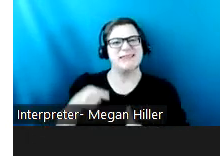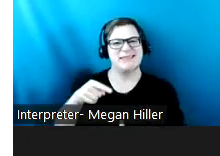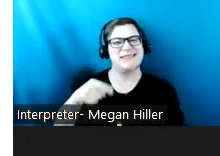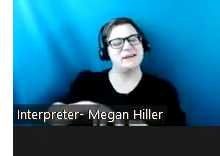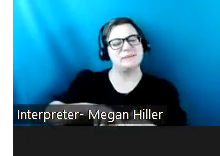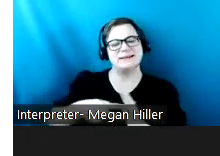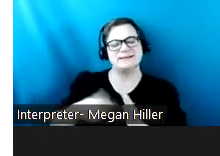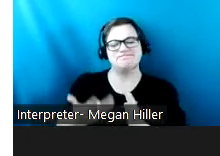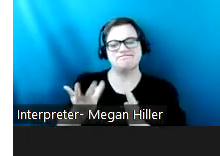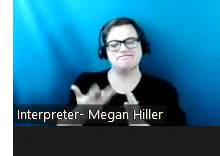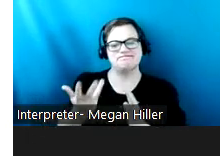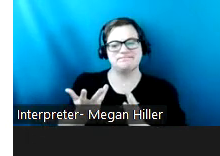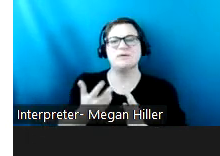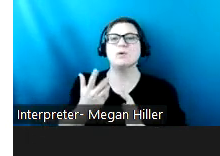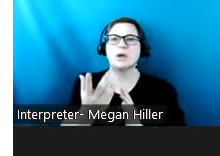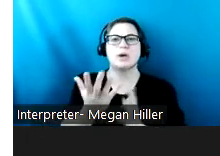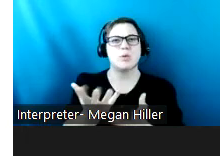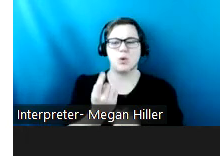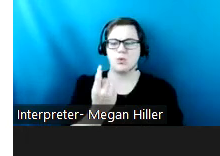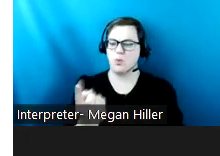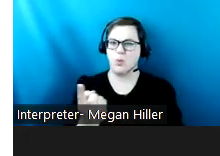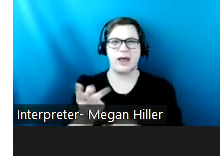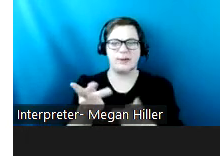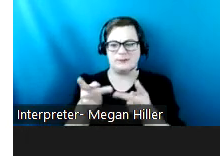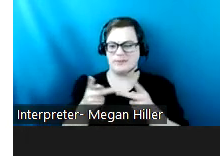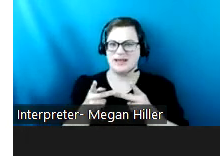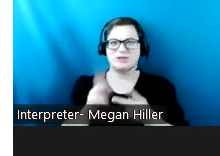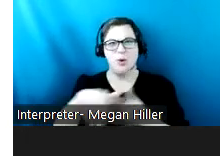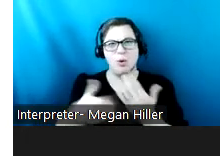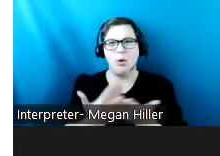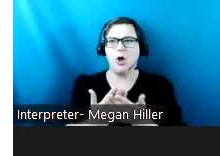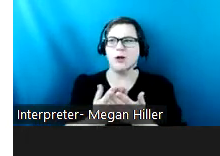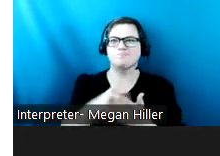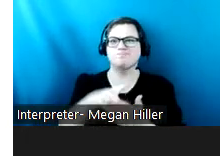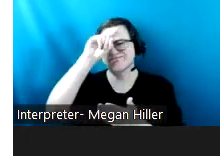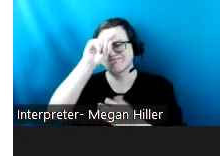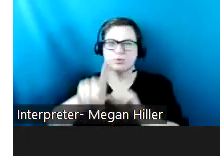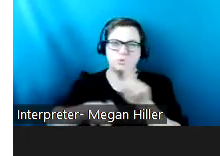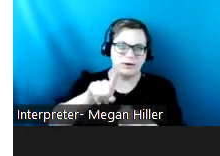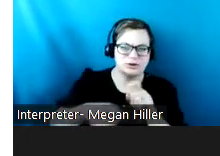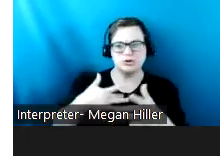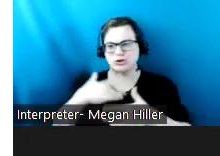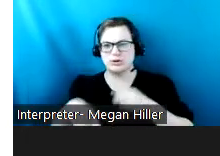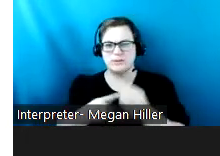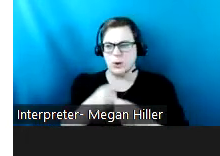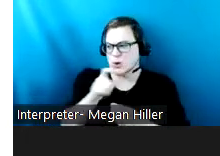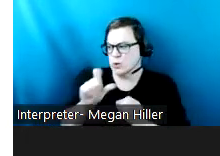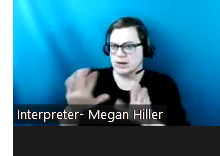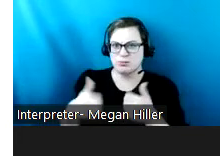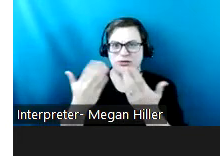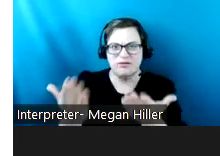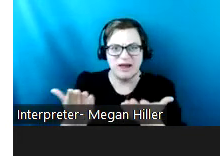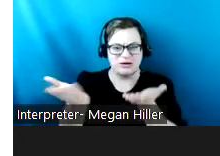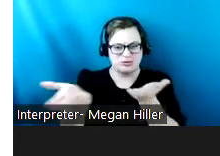make one landing zone where any questions or concerns that a provider might have about who can provide a service or how